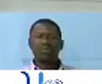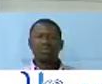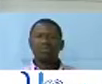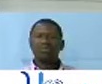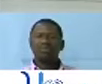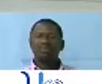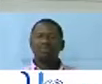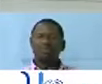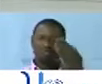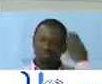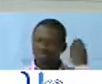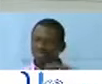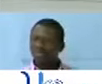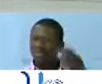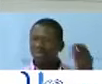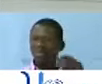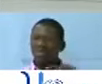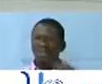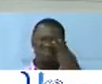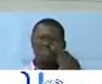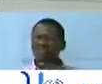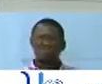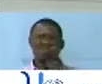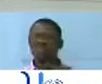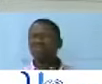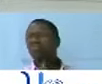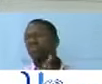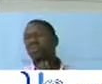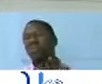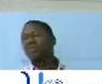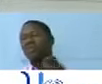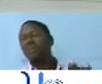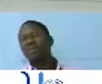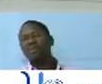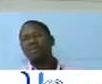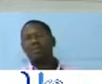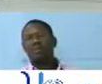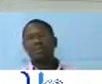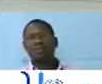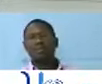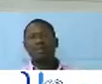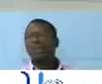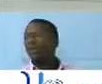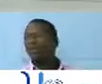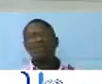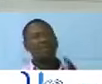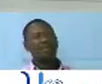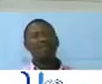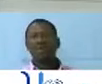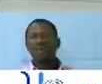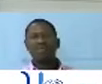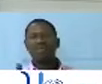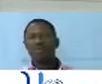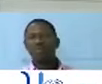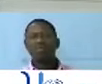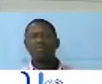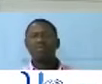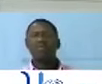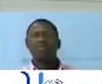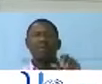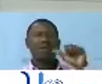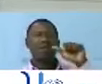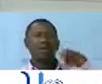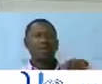Ñu dal di len jox gannaaw rek ndax amuñ fa aajo. Every year you'll have reports from Amnesty, State Department. We just almost like a footnote